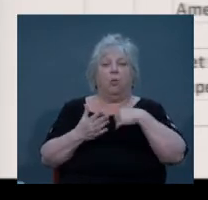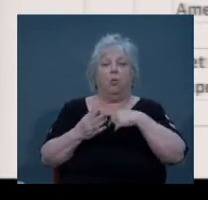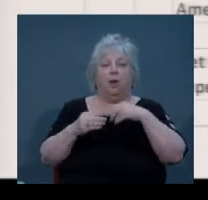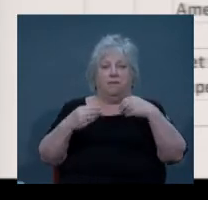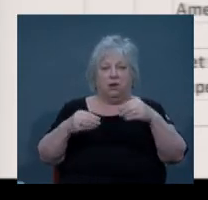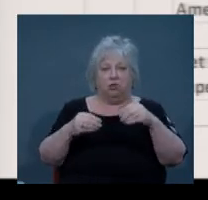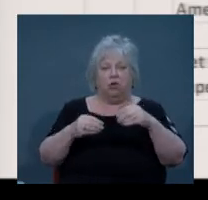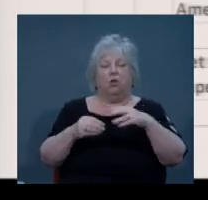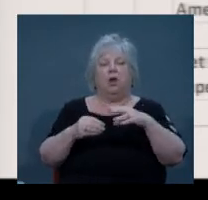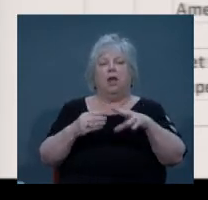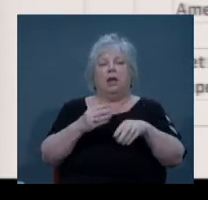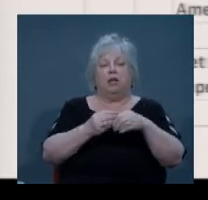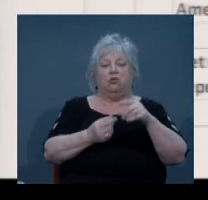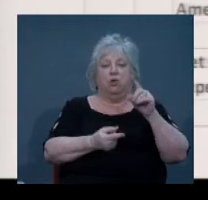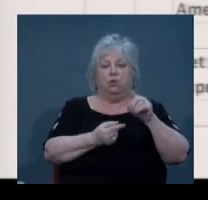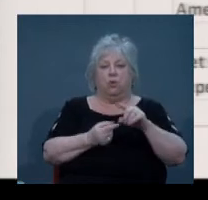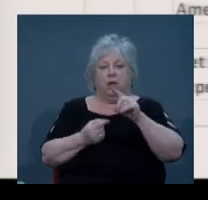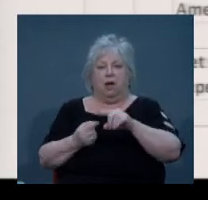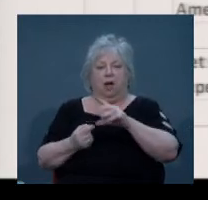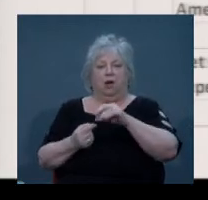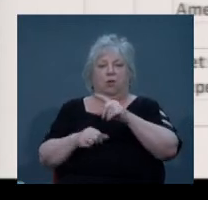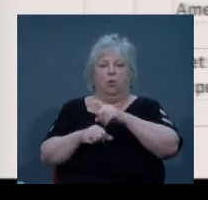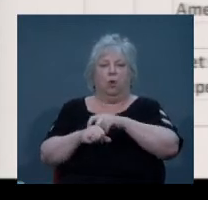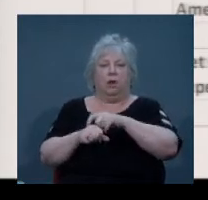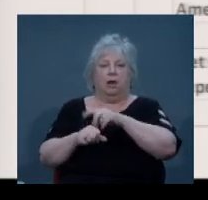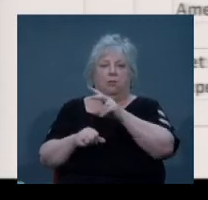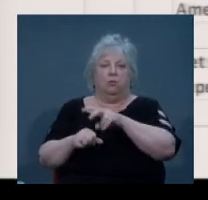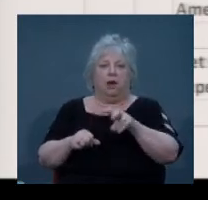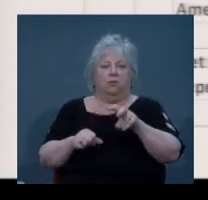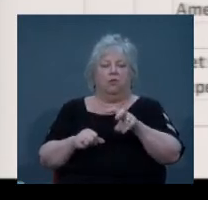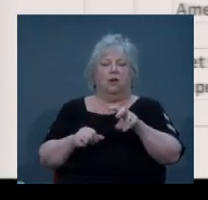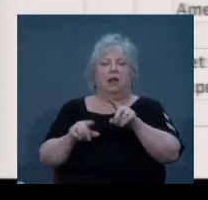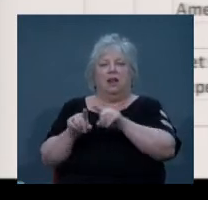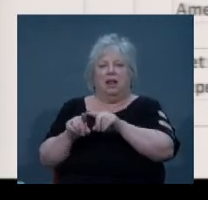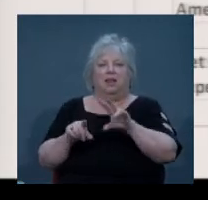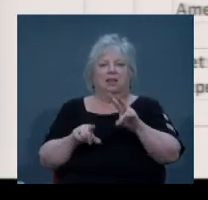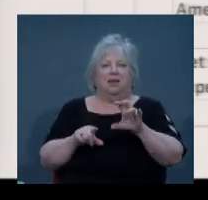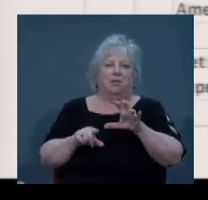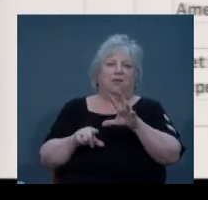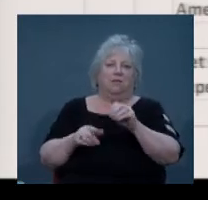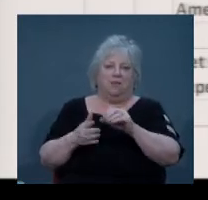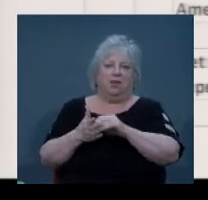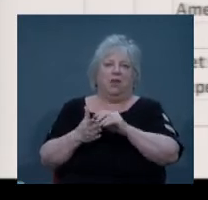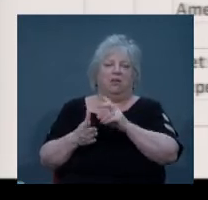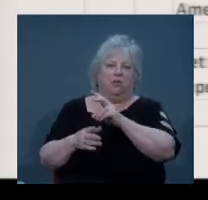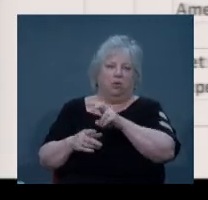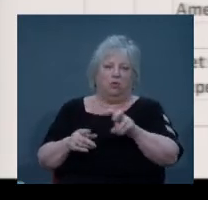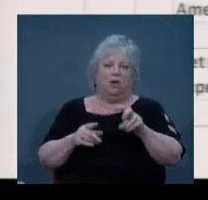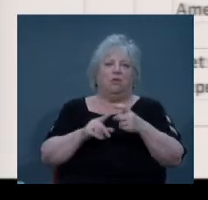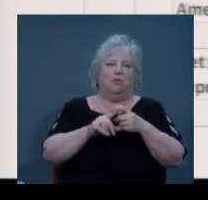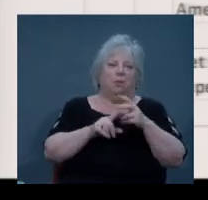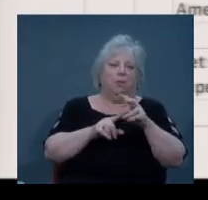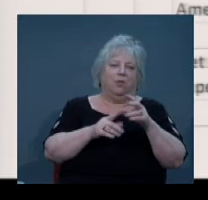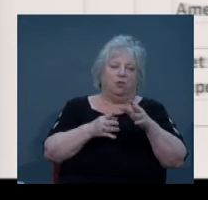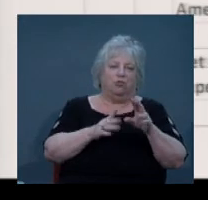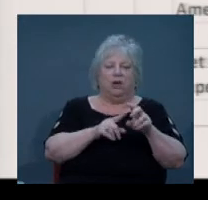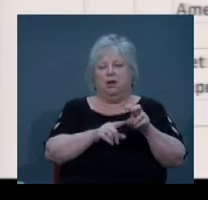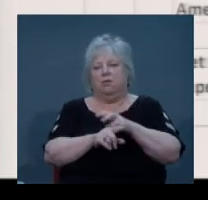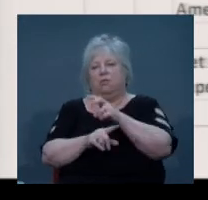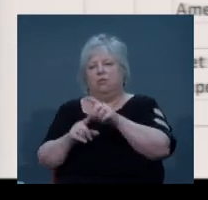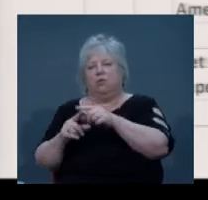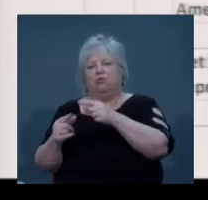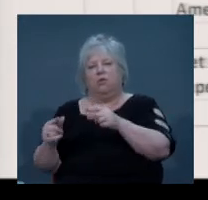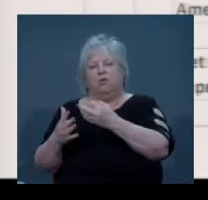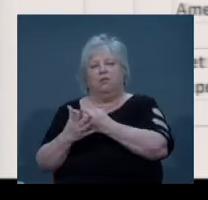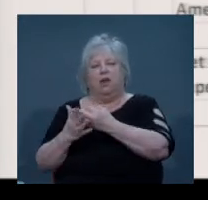those reductions in the one-time transfers in, like the $750,000 we transferred from the street fund to the general fund last year